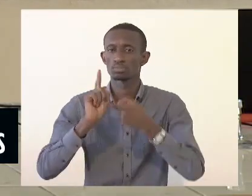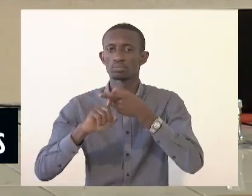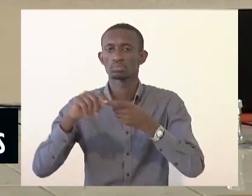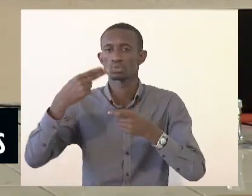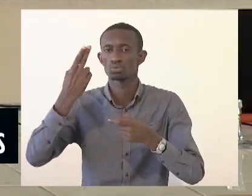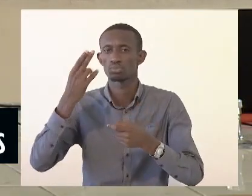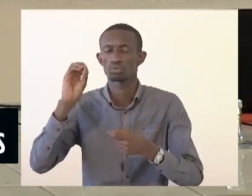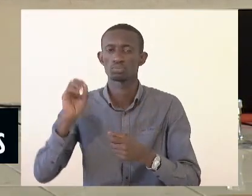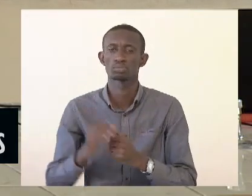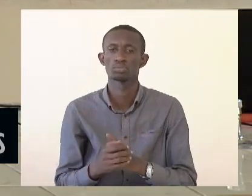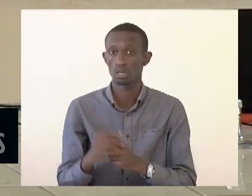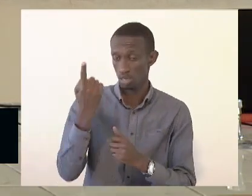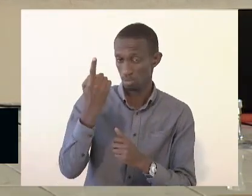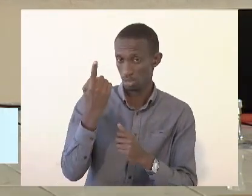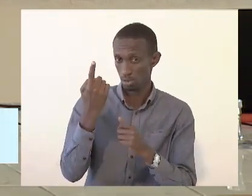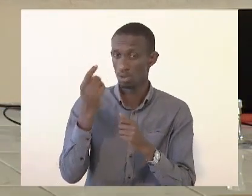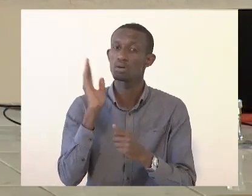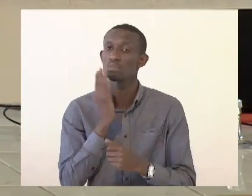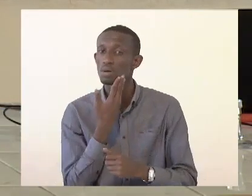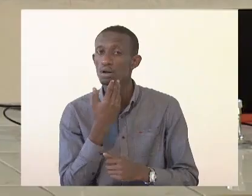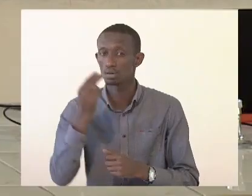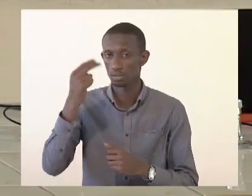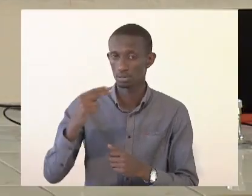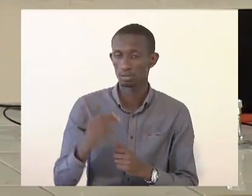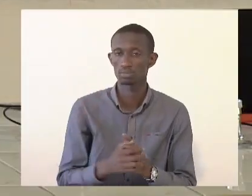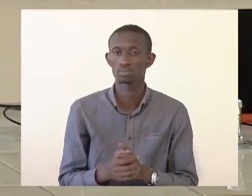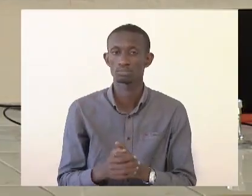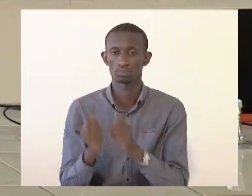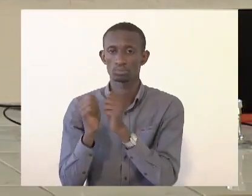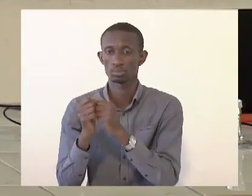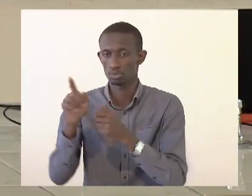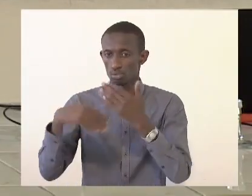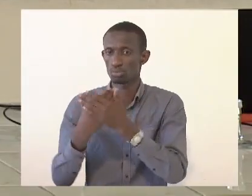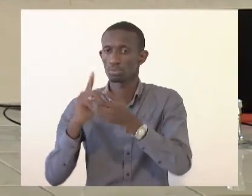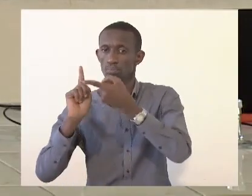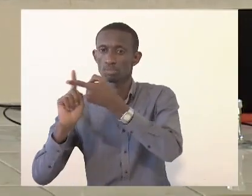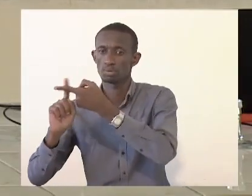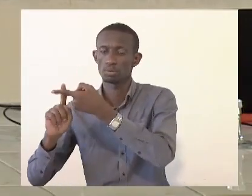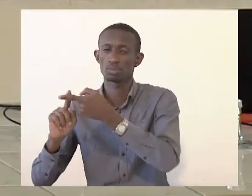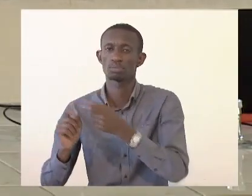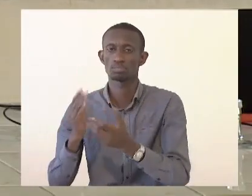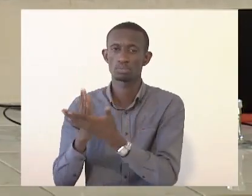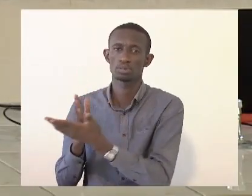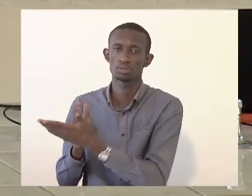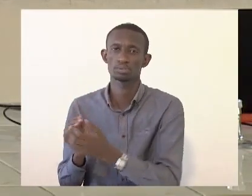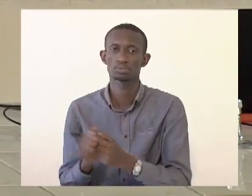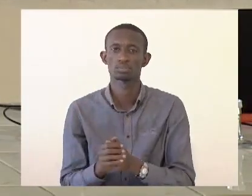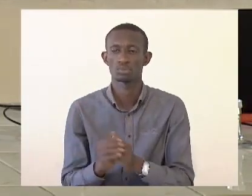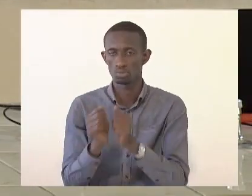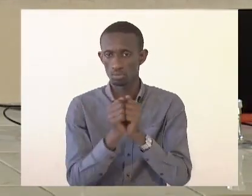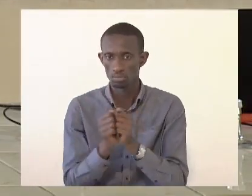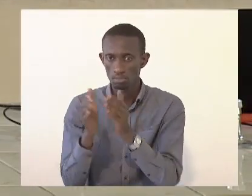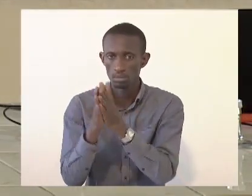water, and the other one is a salt, and the salt will be the positive part of the basic substance combined